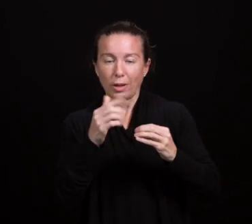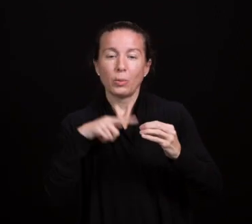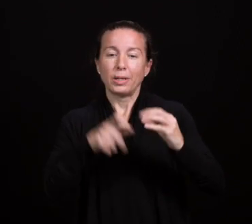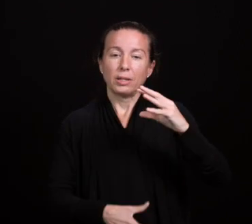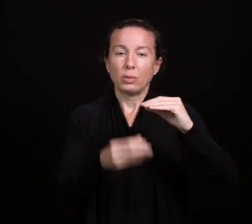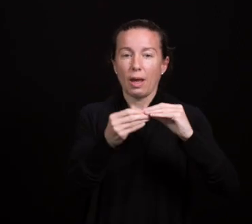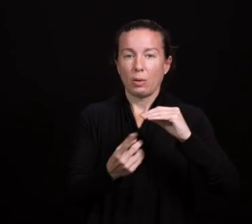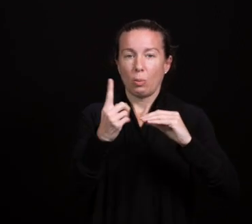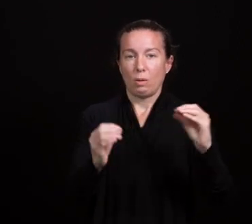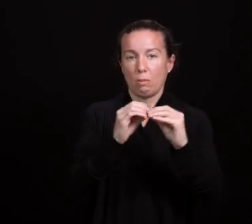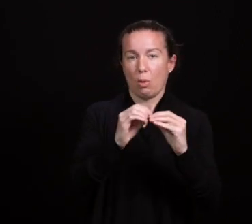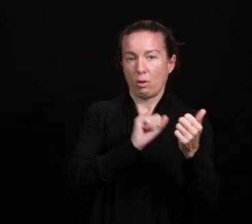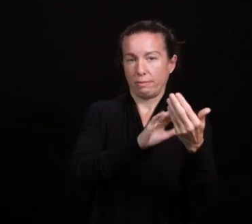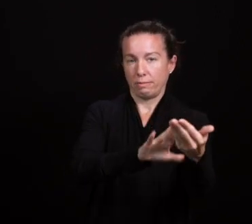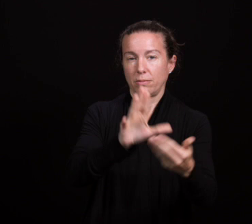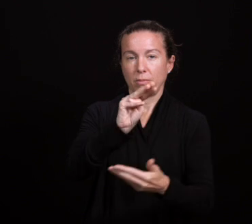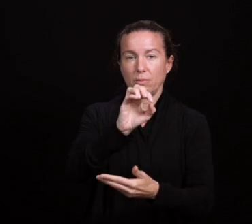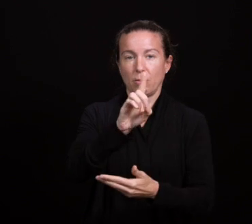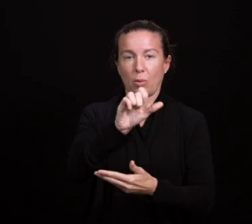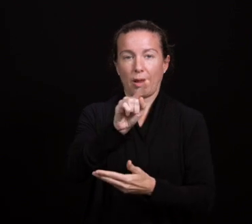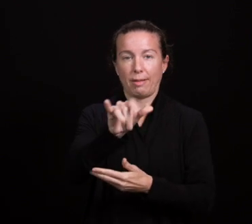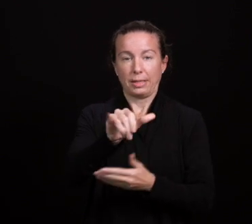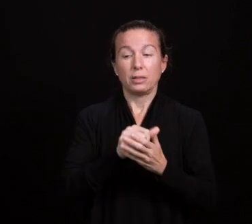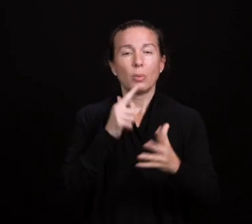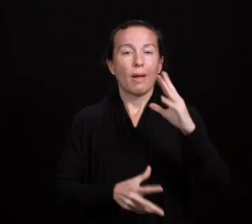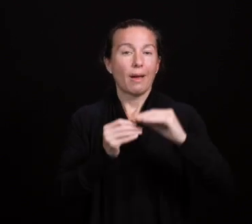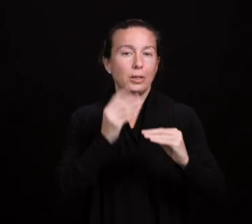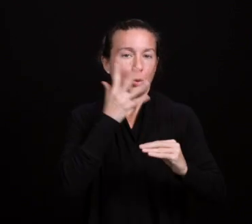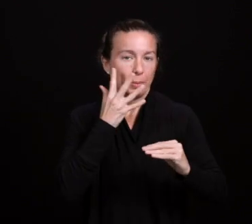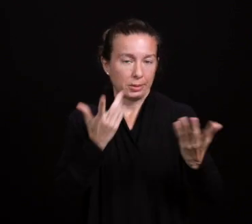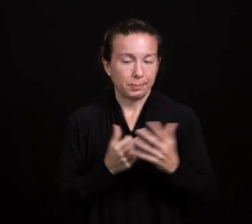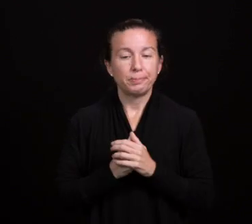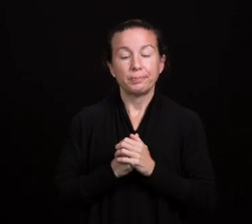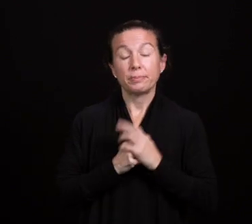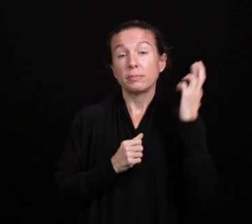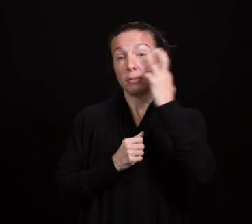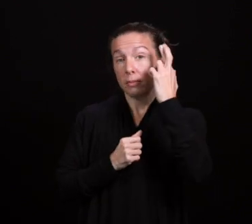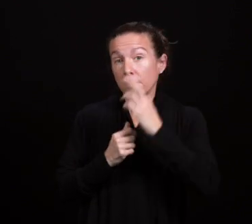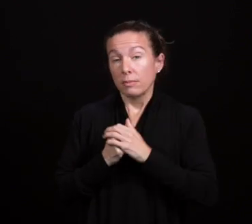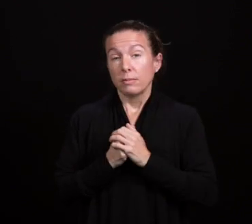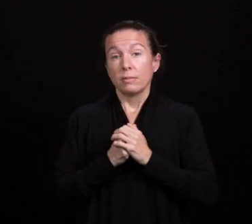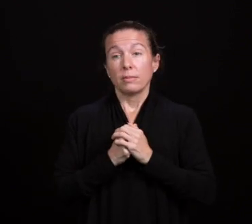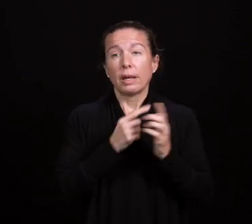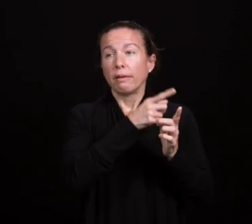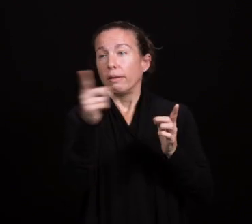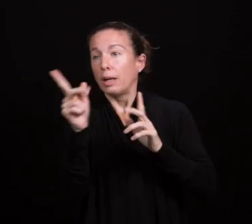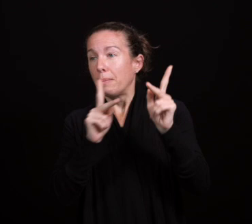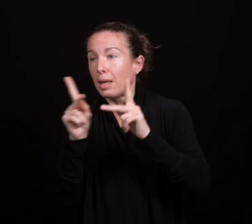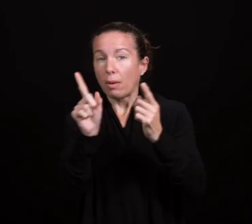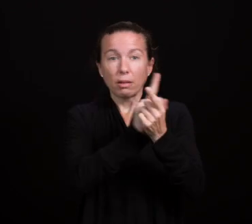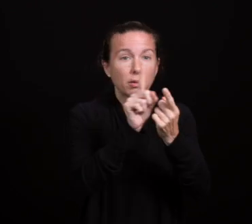our language. And we chose cued speech because after meeting people,